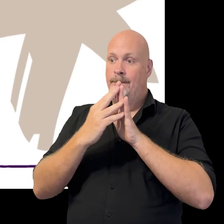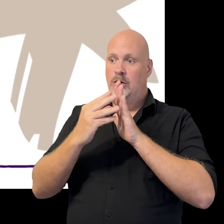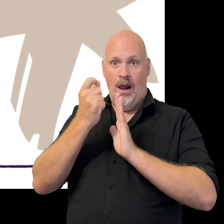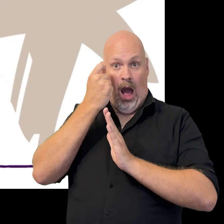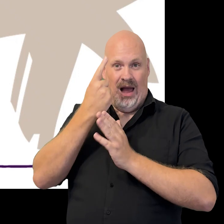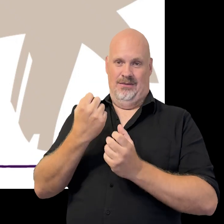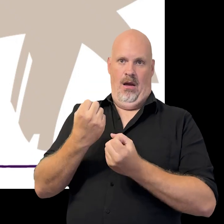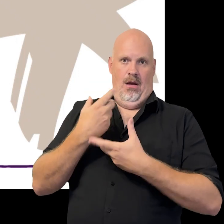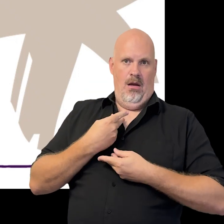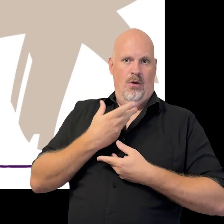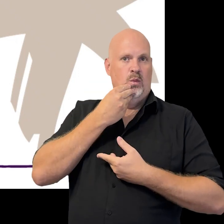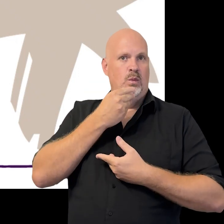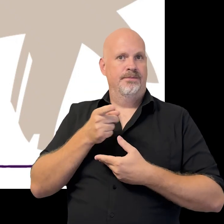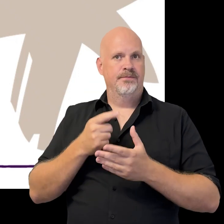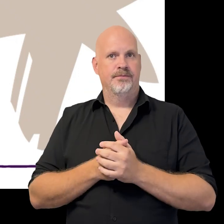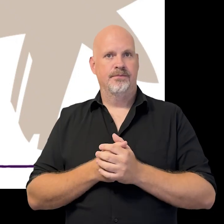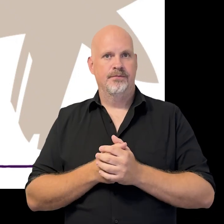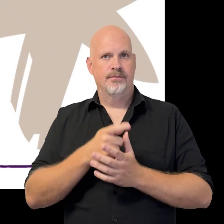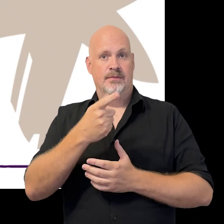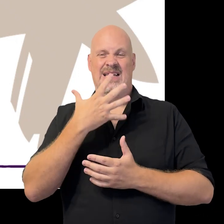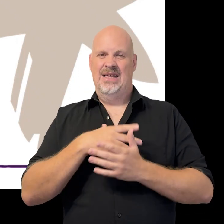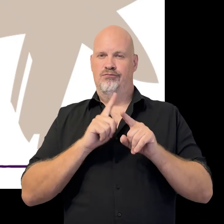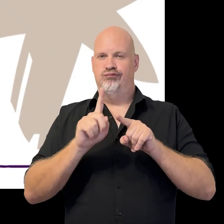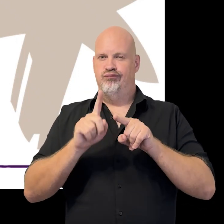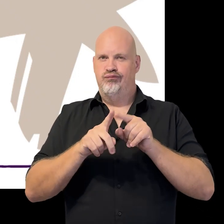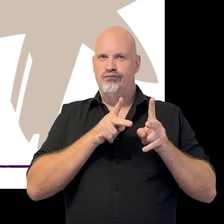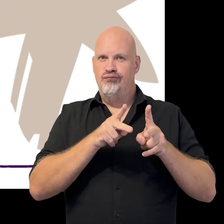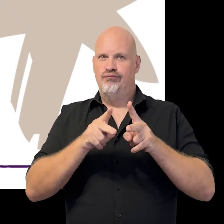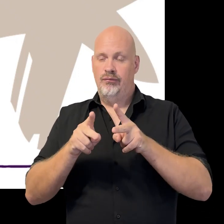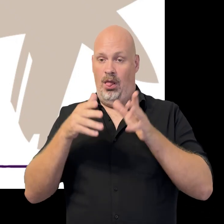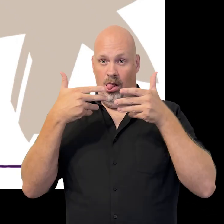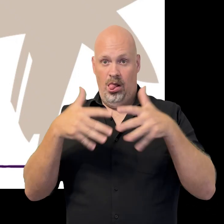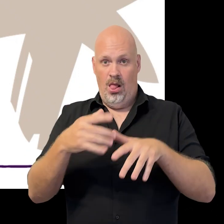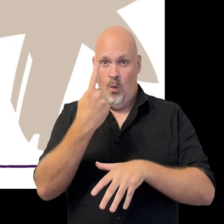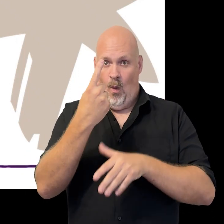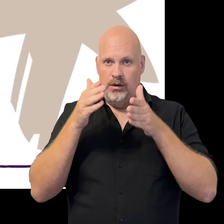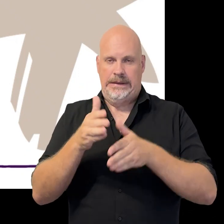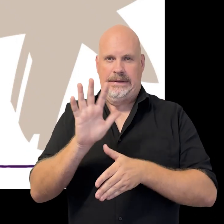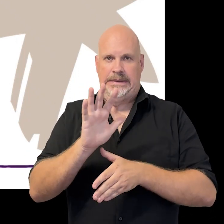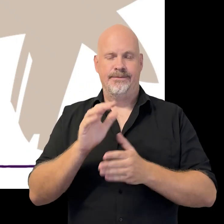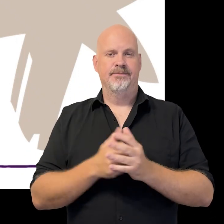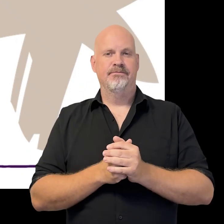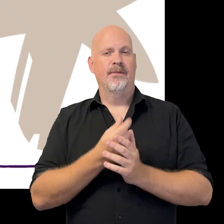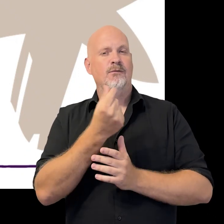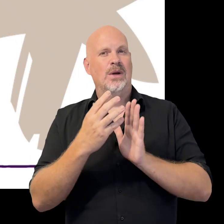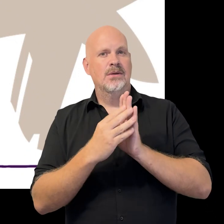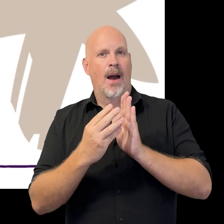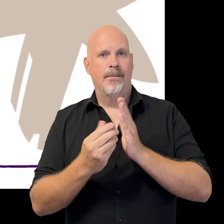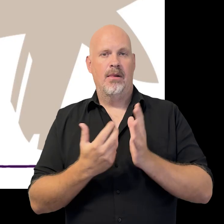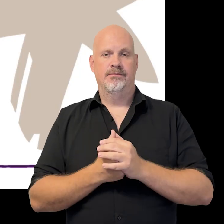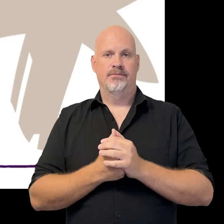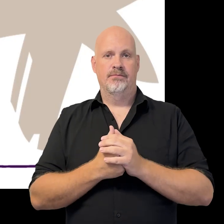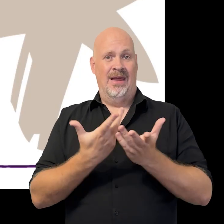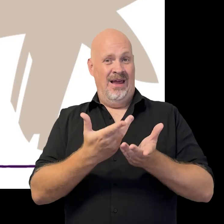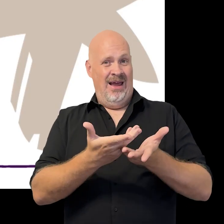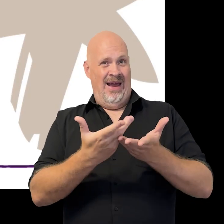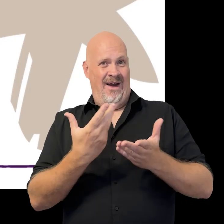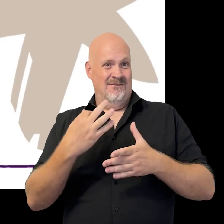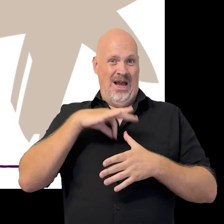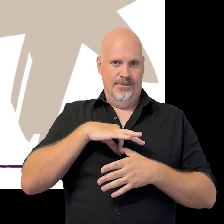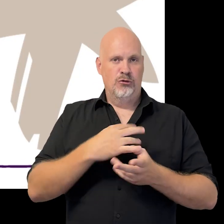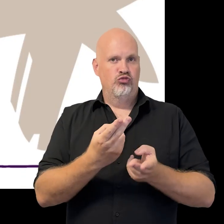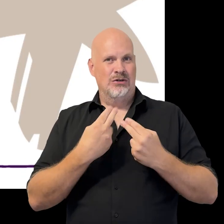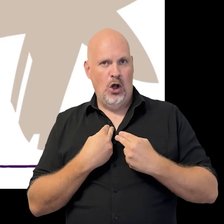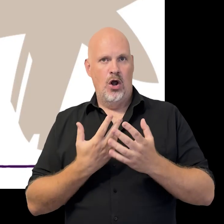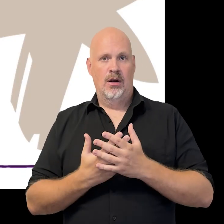assessment brief, because it's clearly laid out in there what is included in the word count and what isn't. Okay.